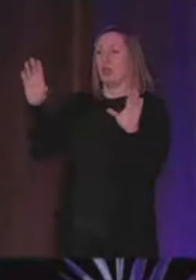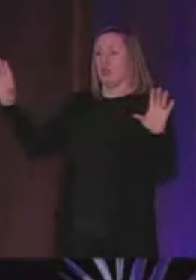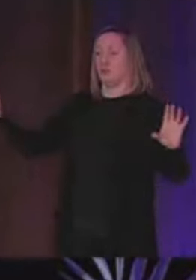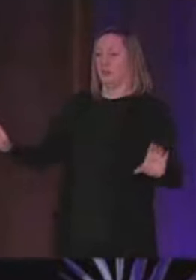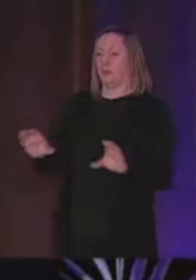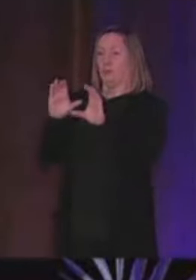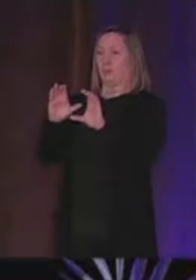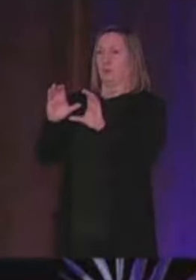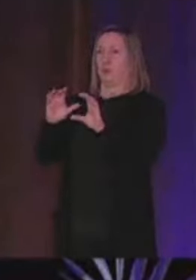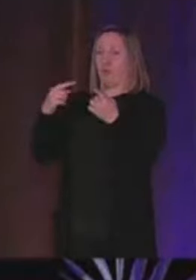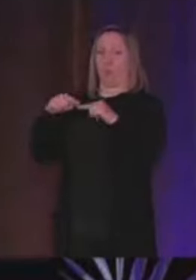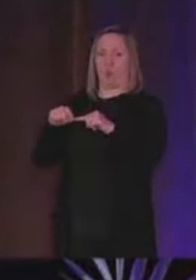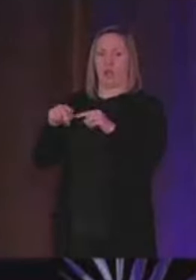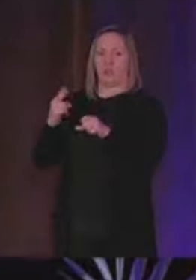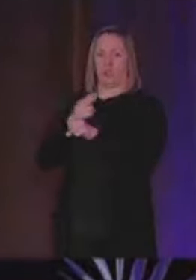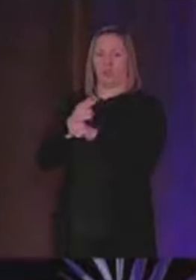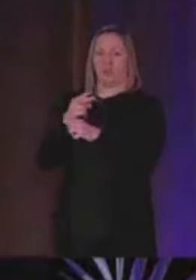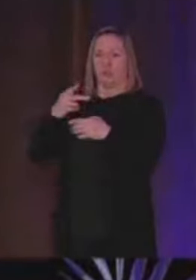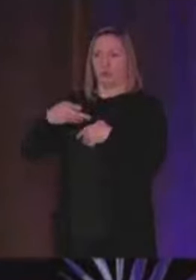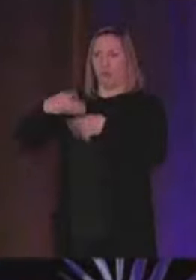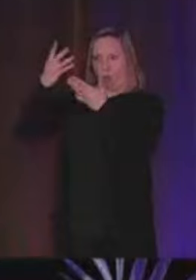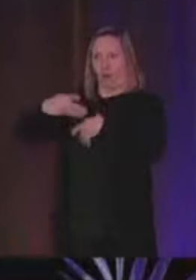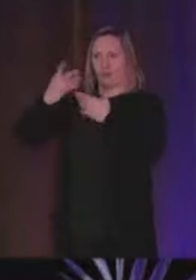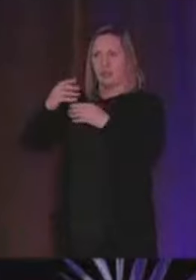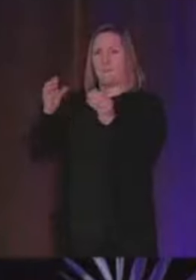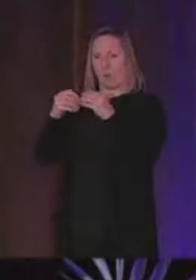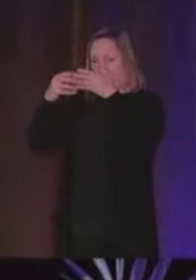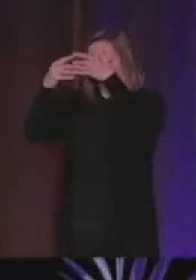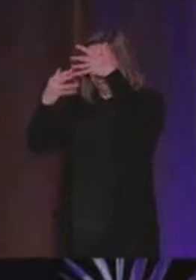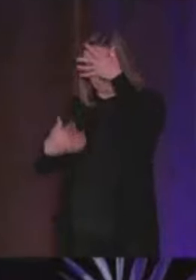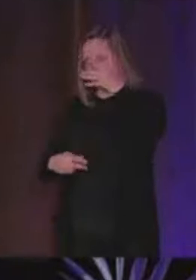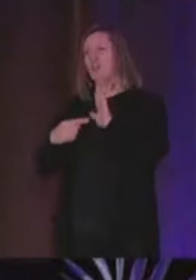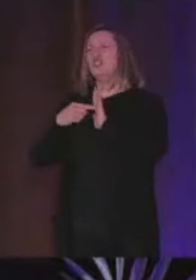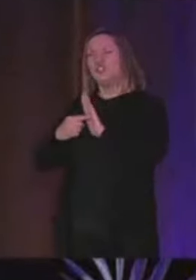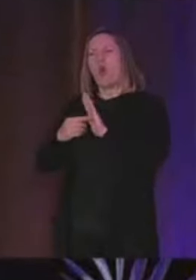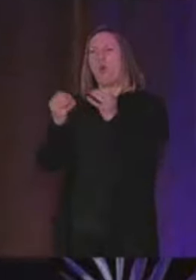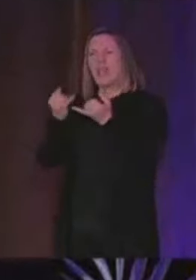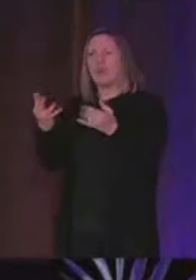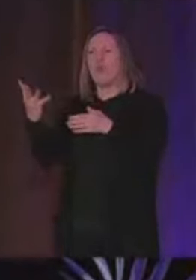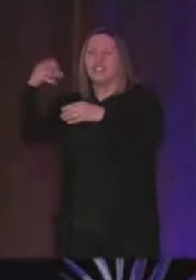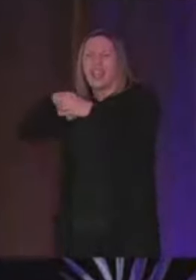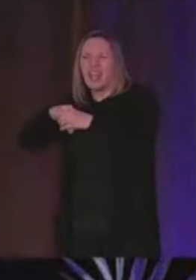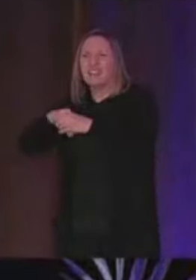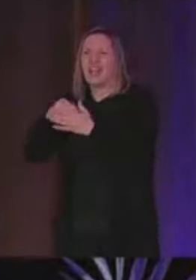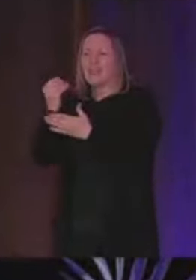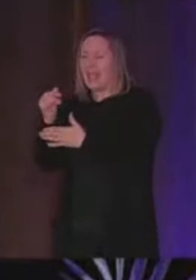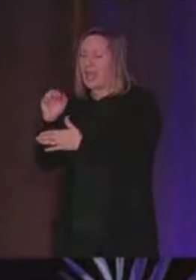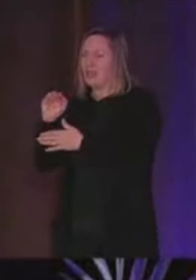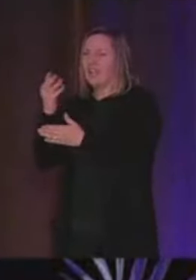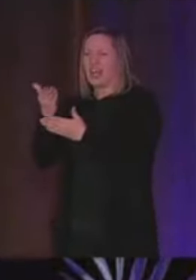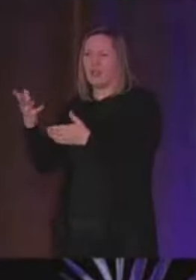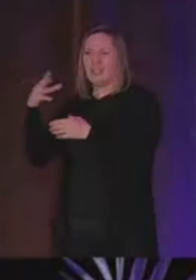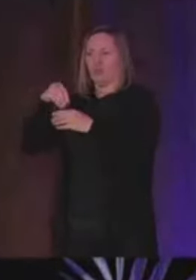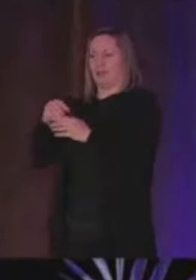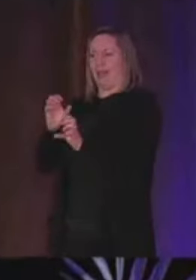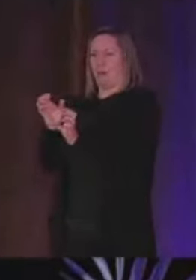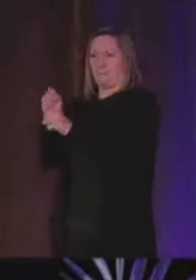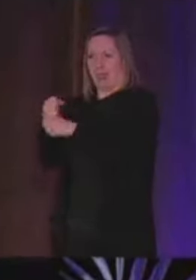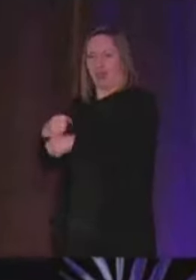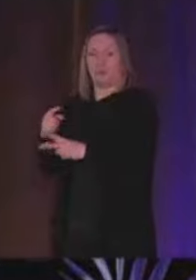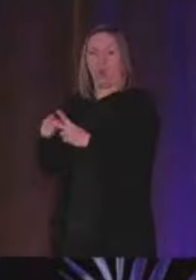scrolled. Further down the website, we show all of the ingredients the gummy package came with, while animating